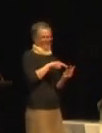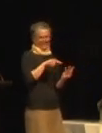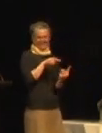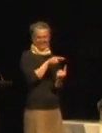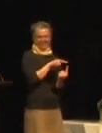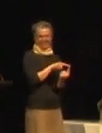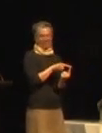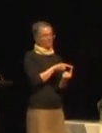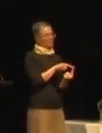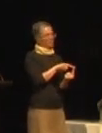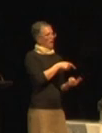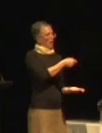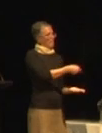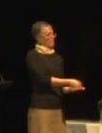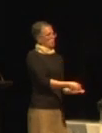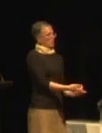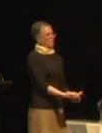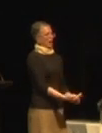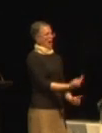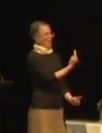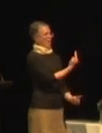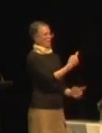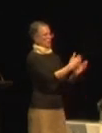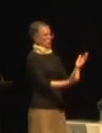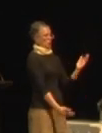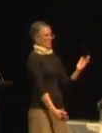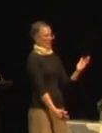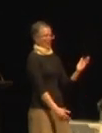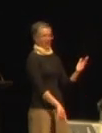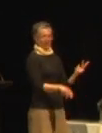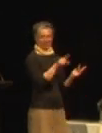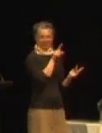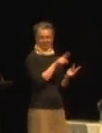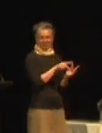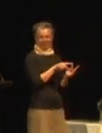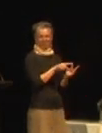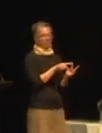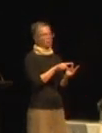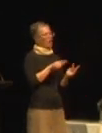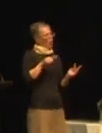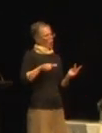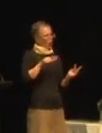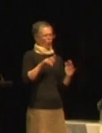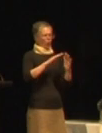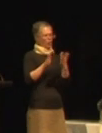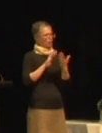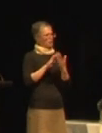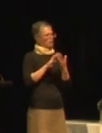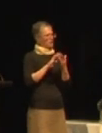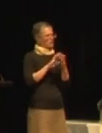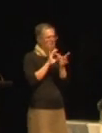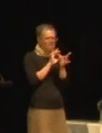storytelling at global scale, deep, thick engagement where people live, and a pretext for